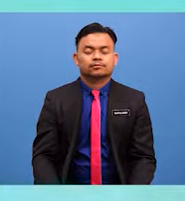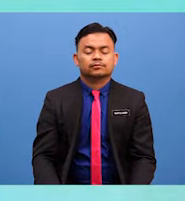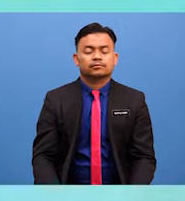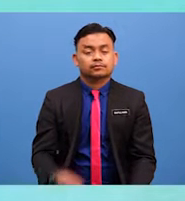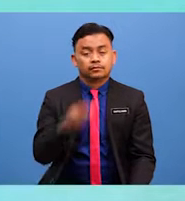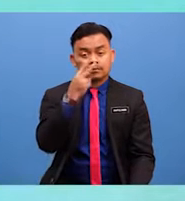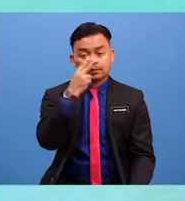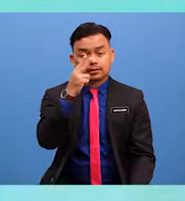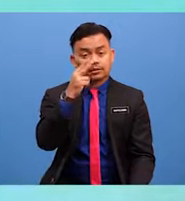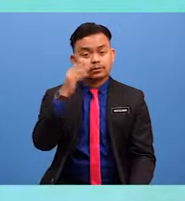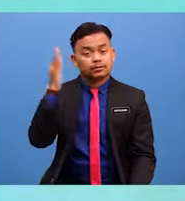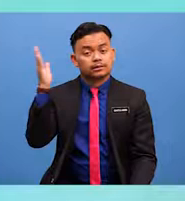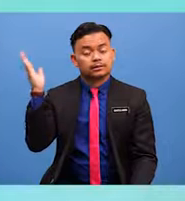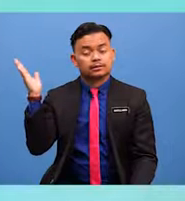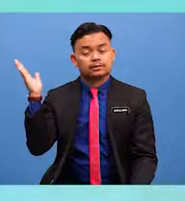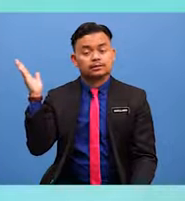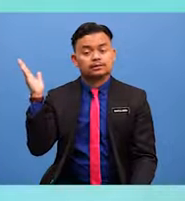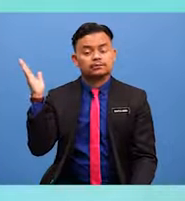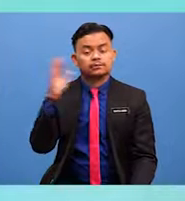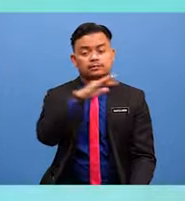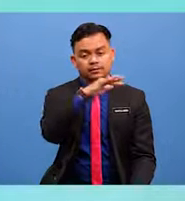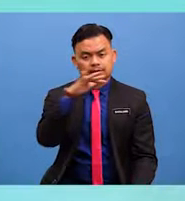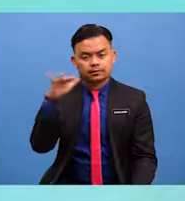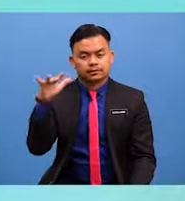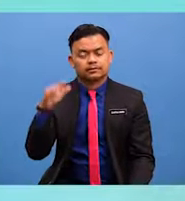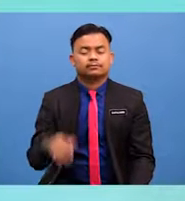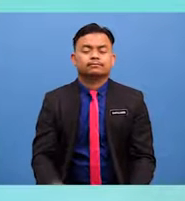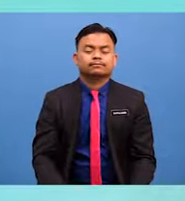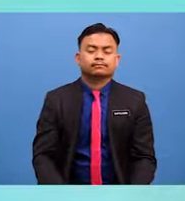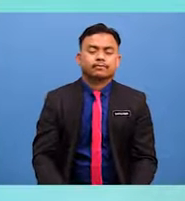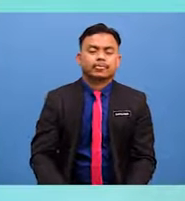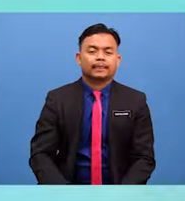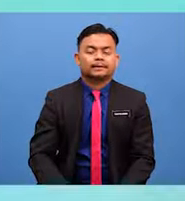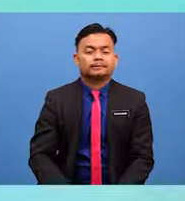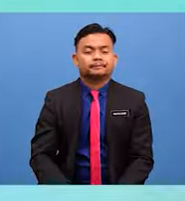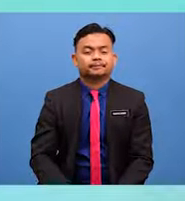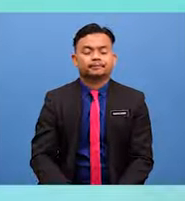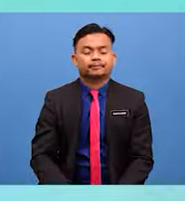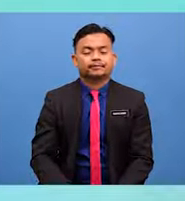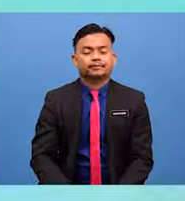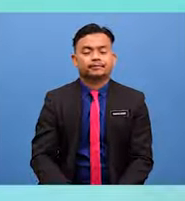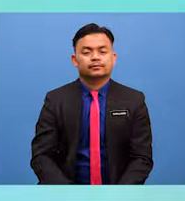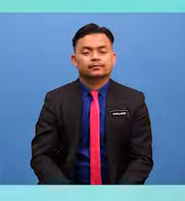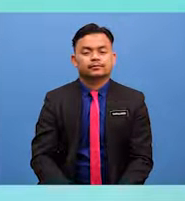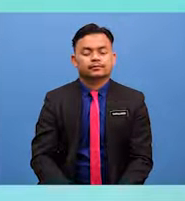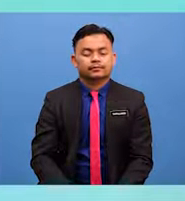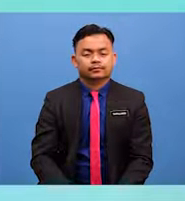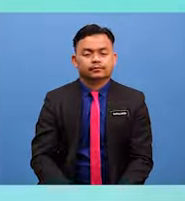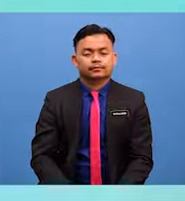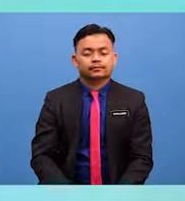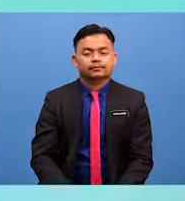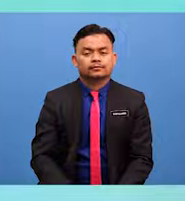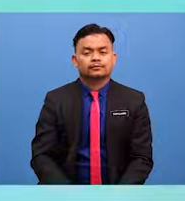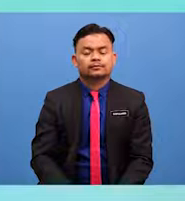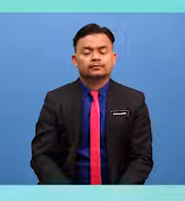Let's look at the next sentence. Look at the screen. The verb must always